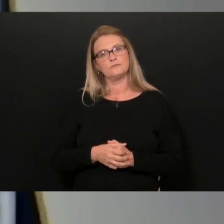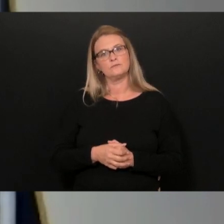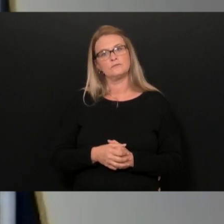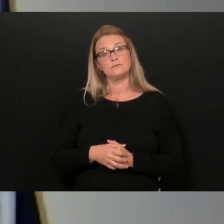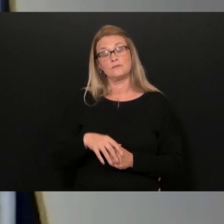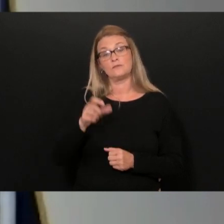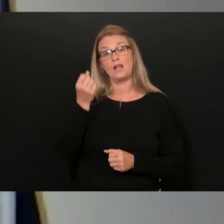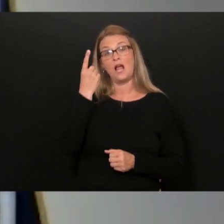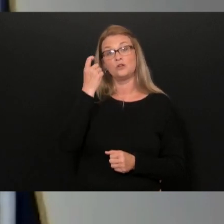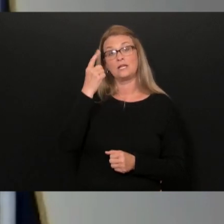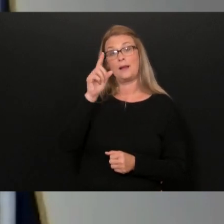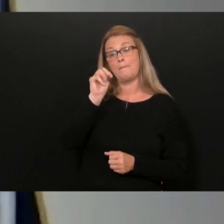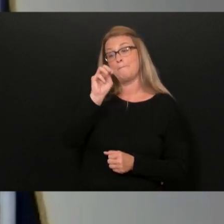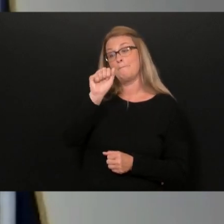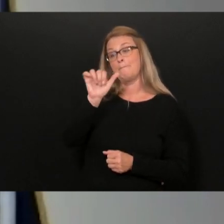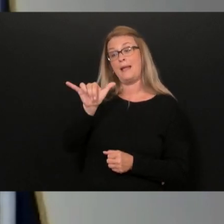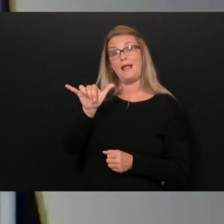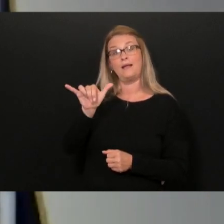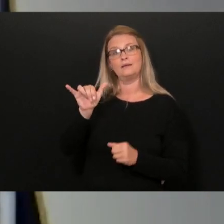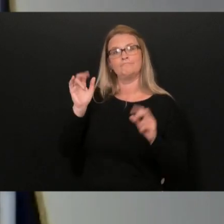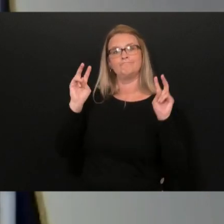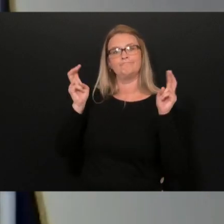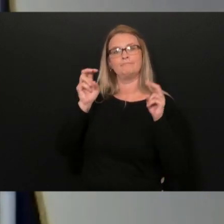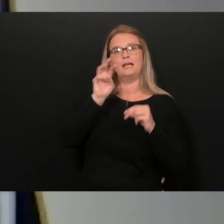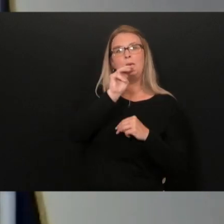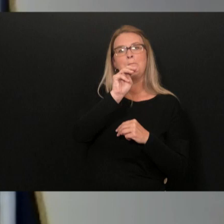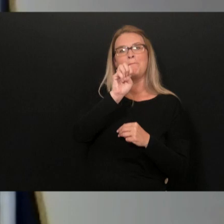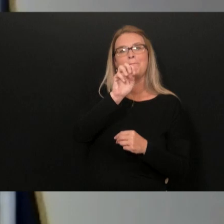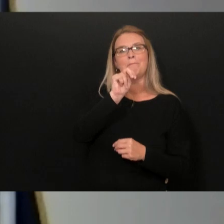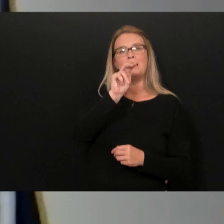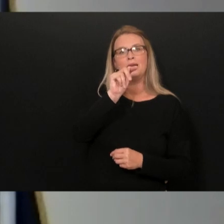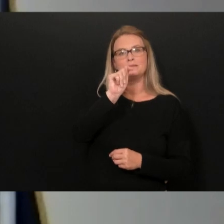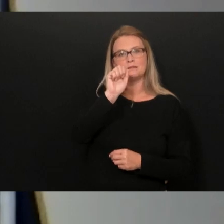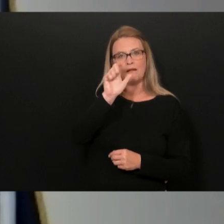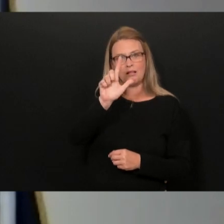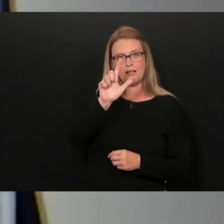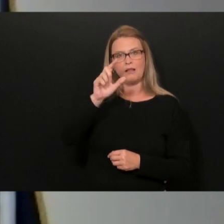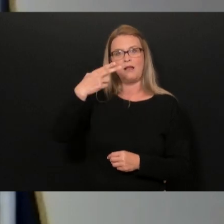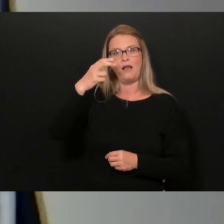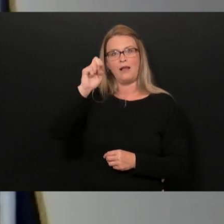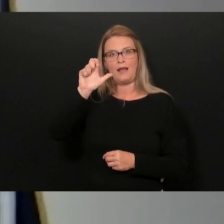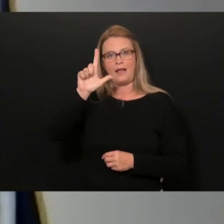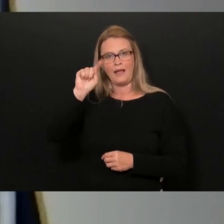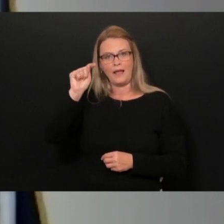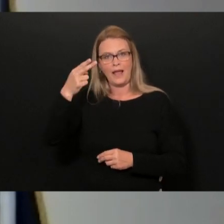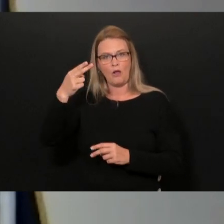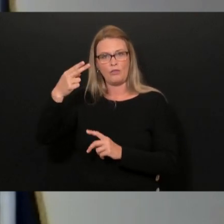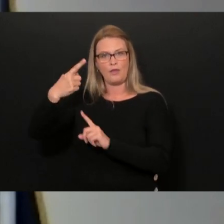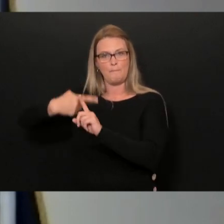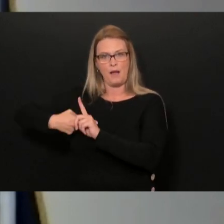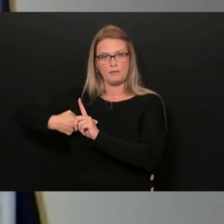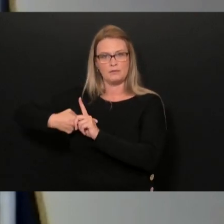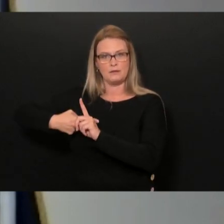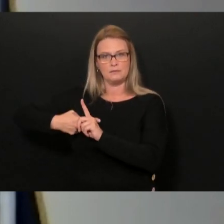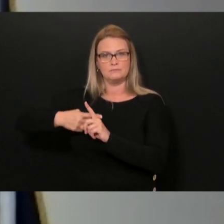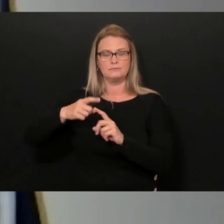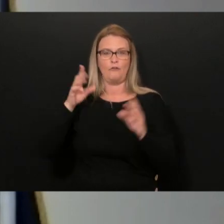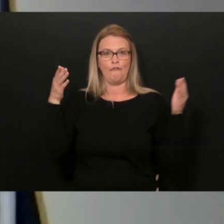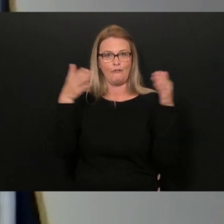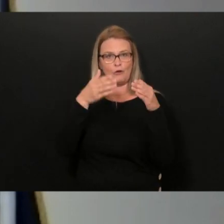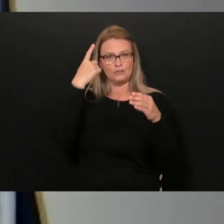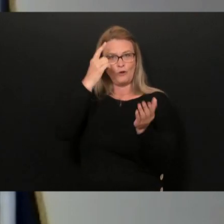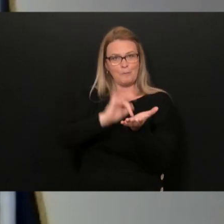is Mental Health Month. This pandemic is stressful and difficult